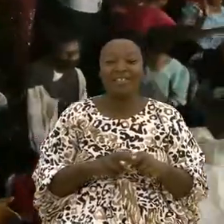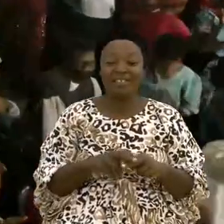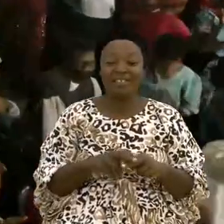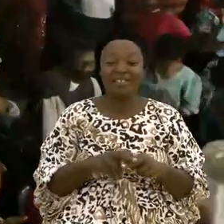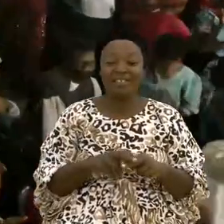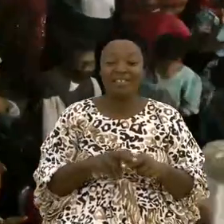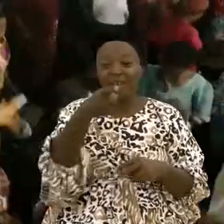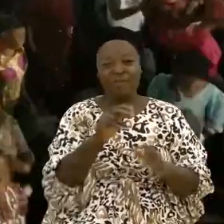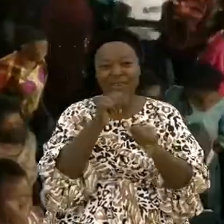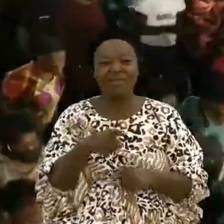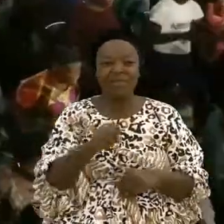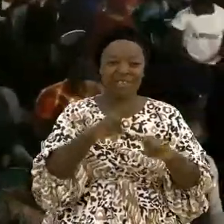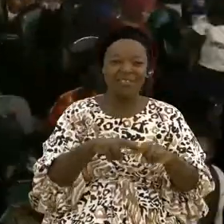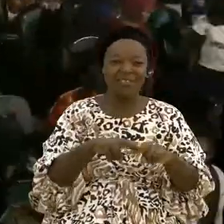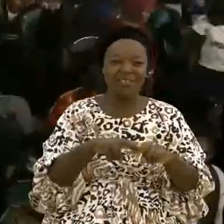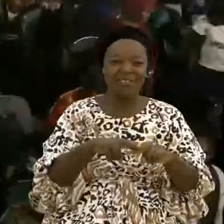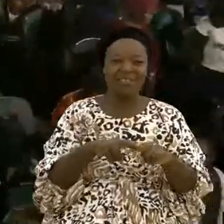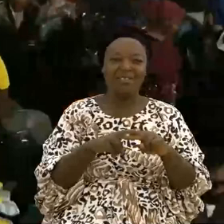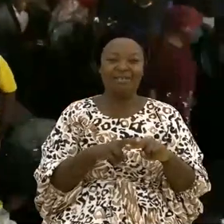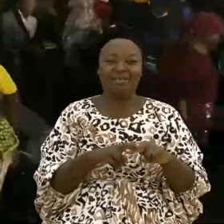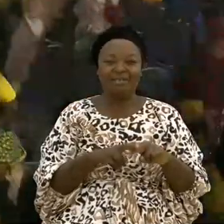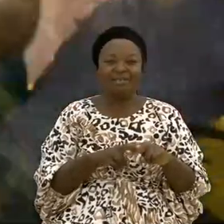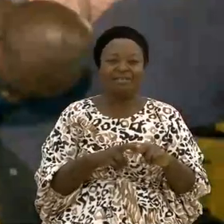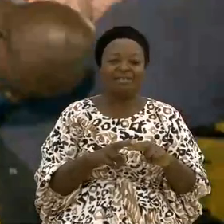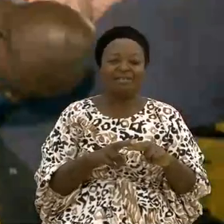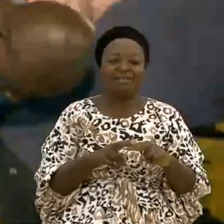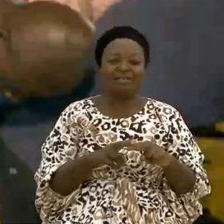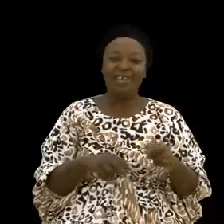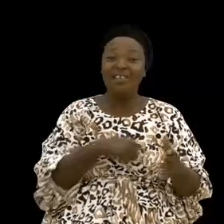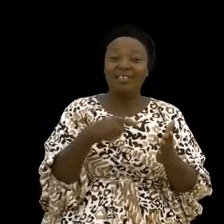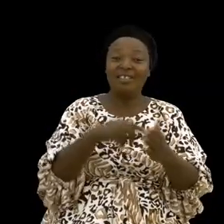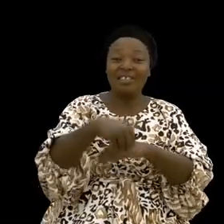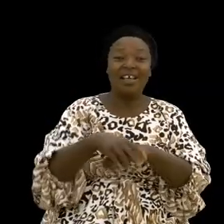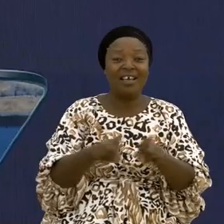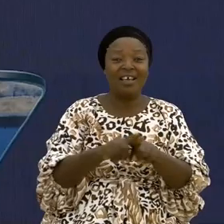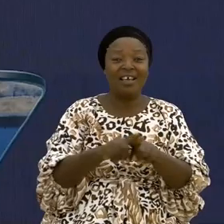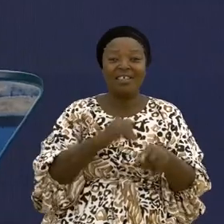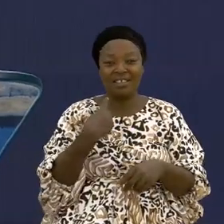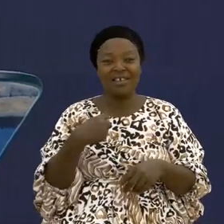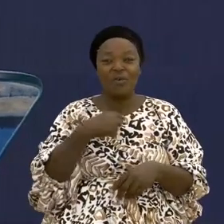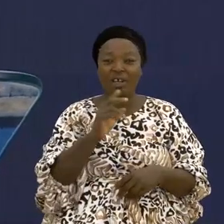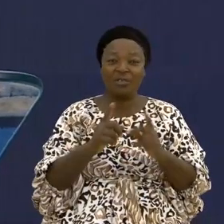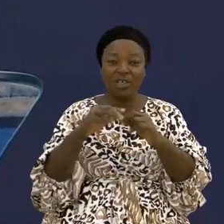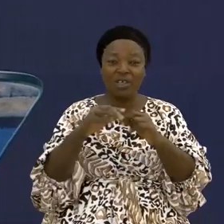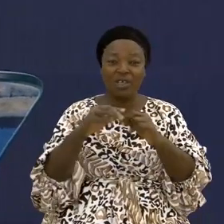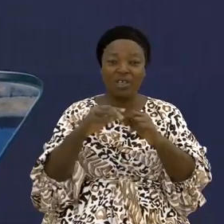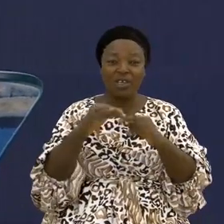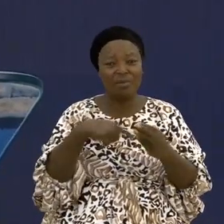God bless you. You can sit down. Tonight, as I said, we're talking about